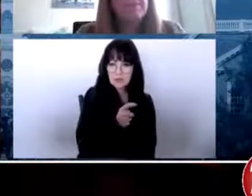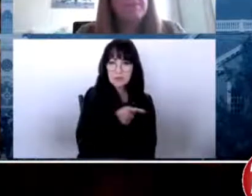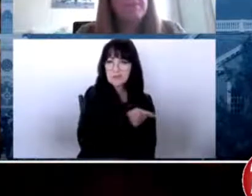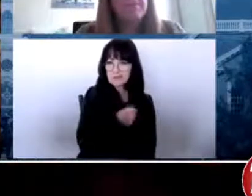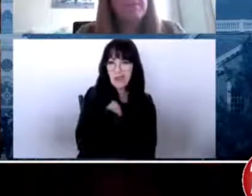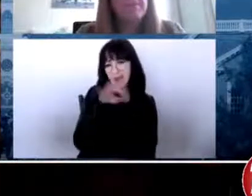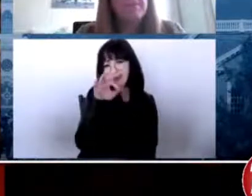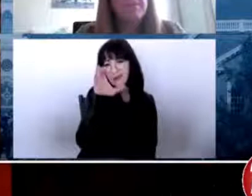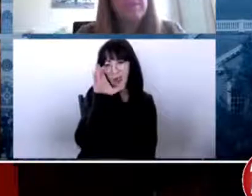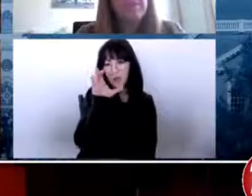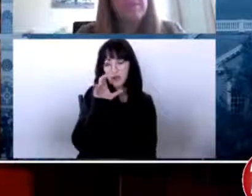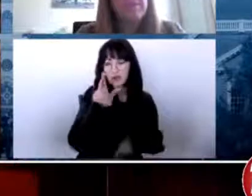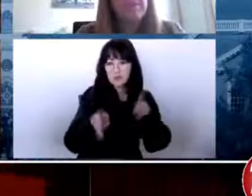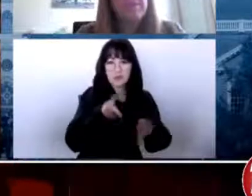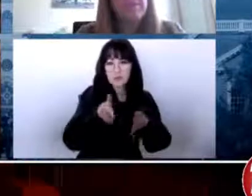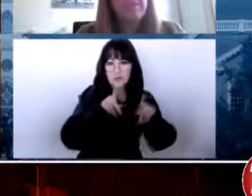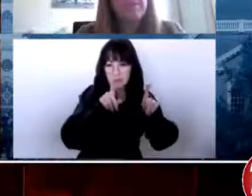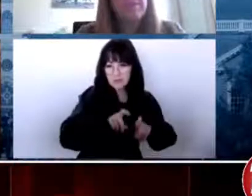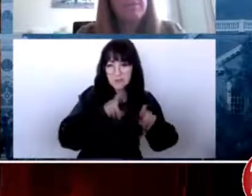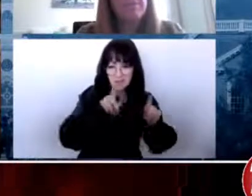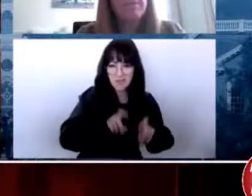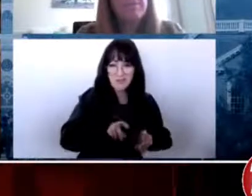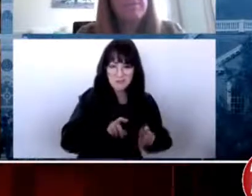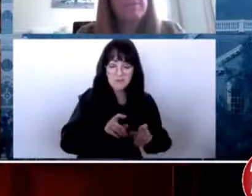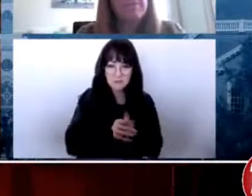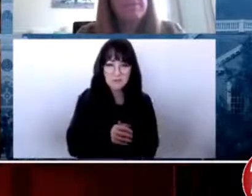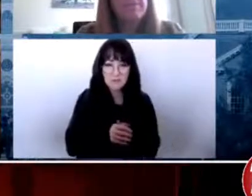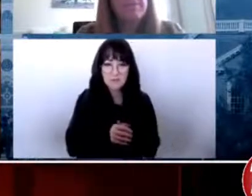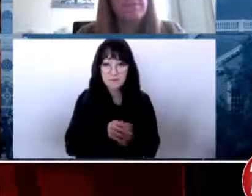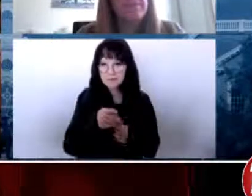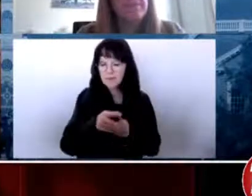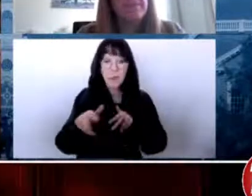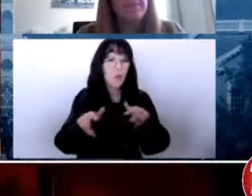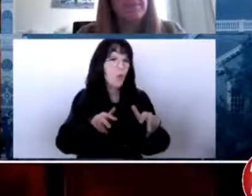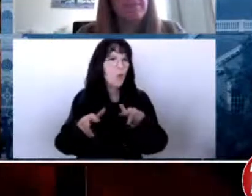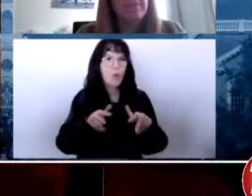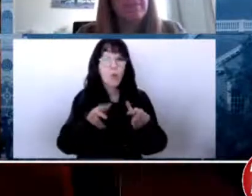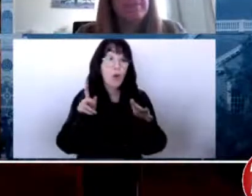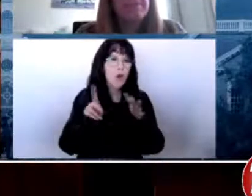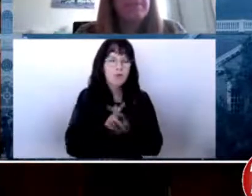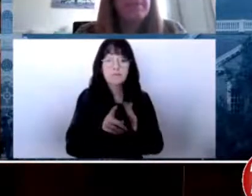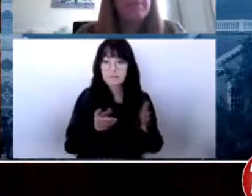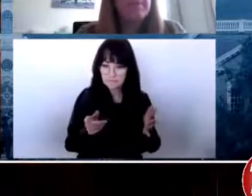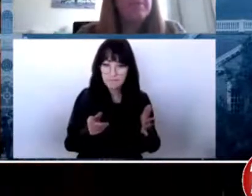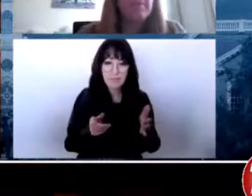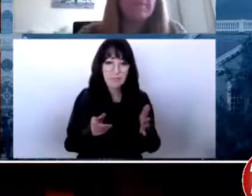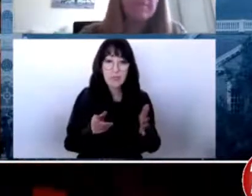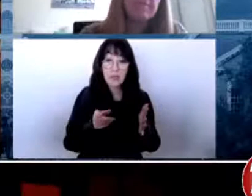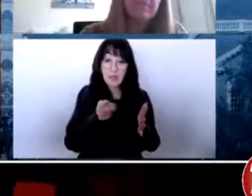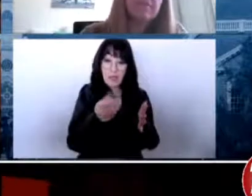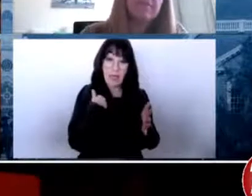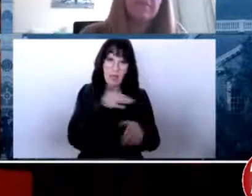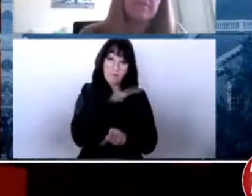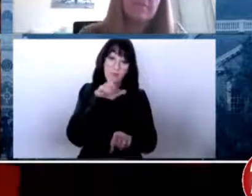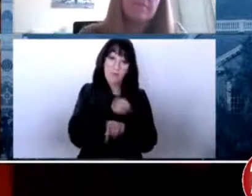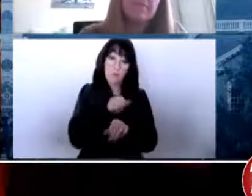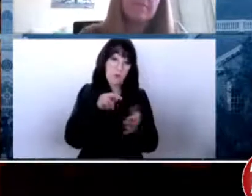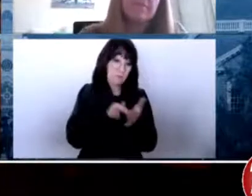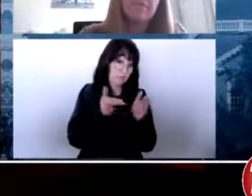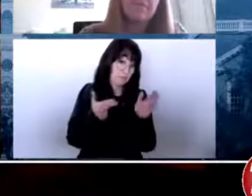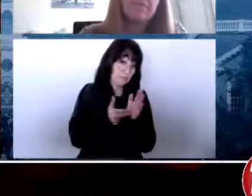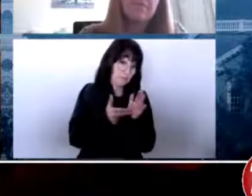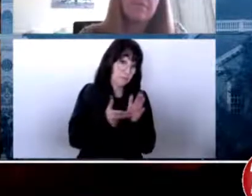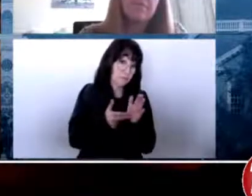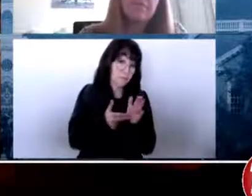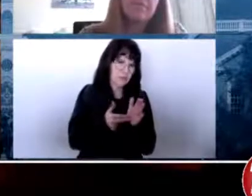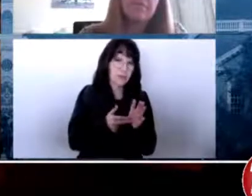meet demand as well as account for walk-ups as well. So just because they get an appointment doesn't mean we're not going to